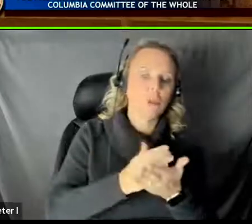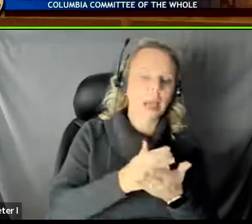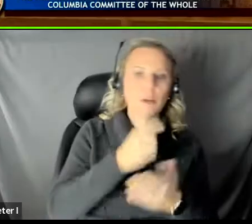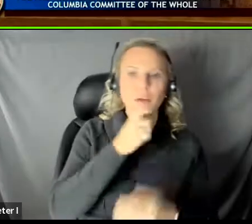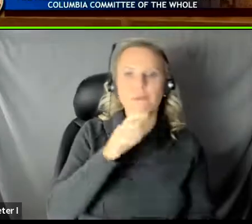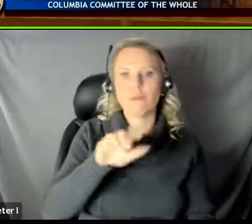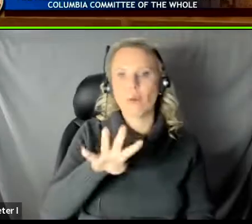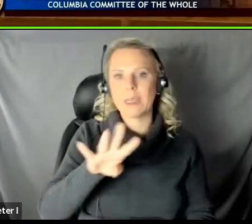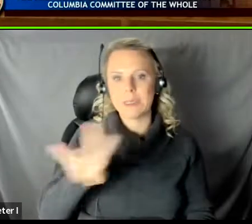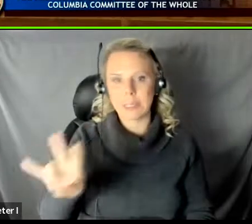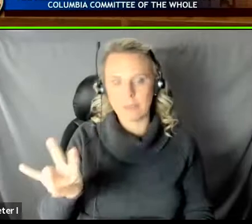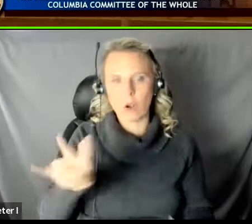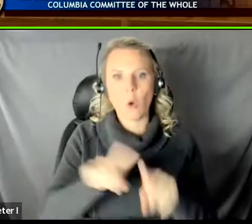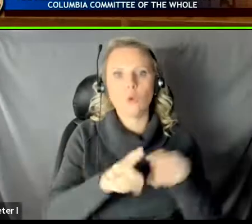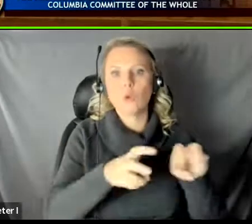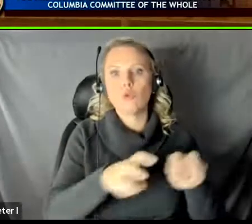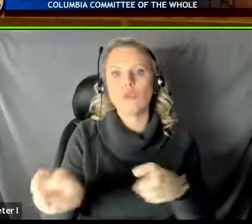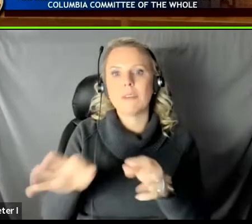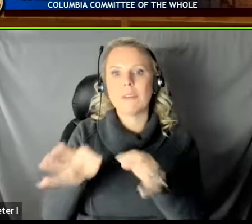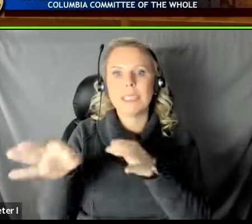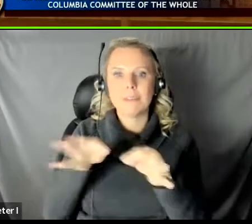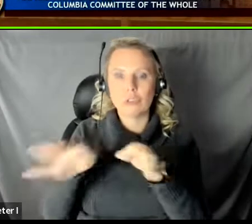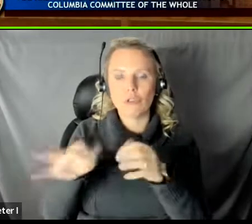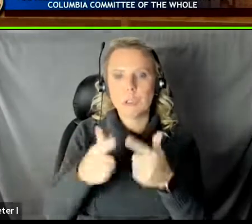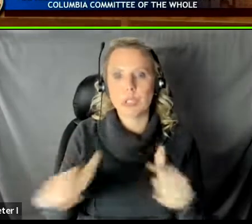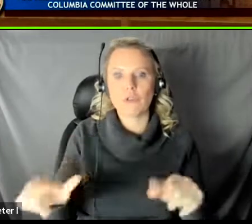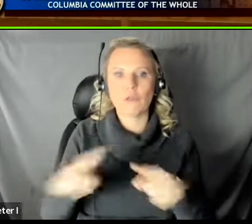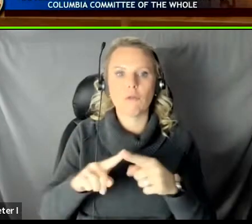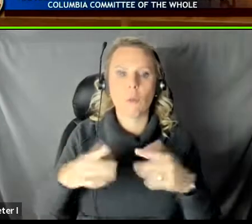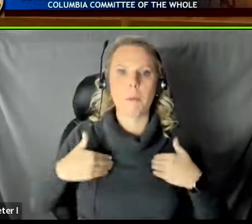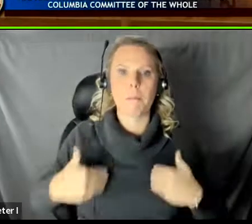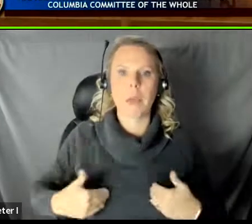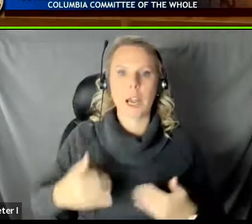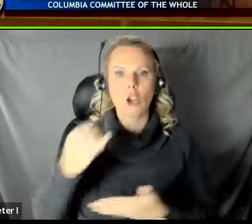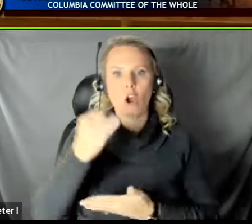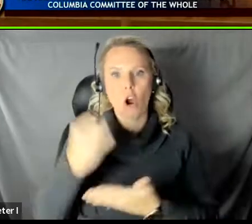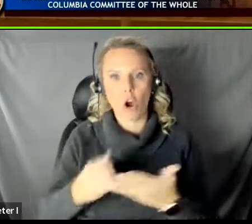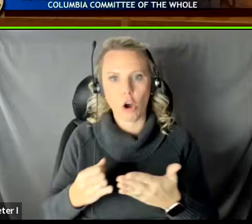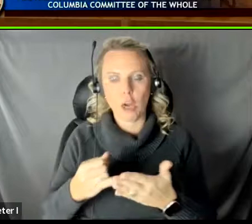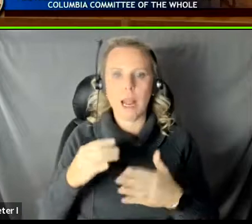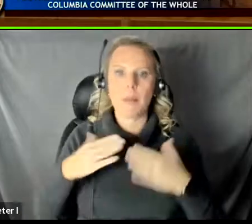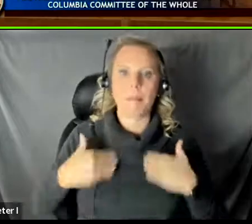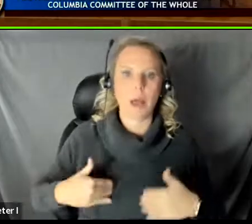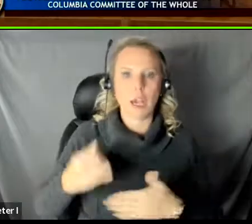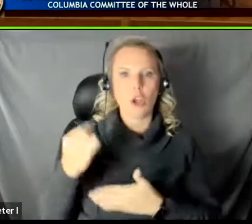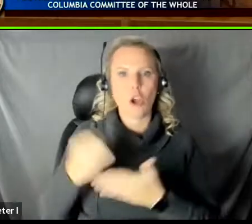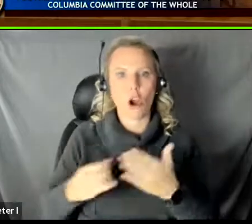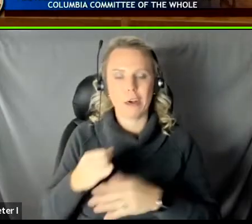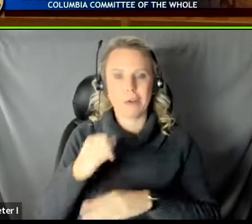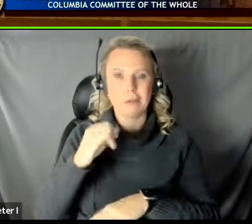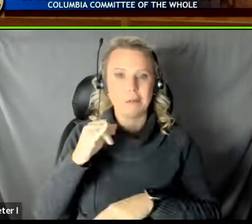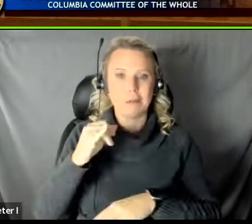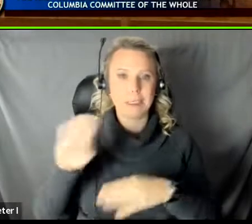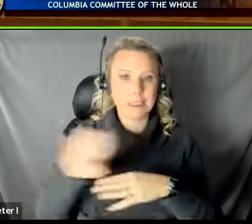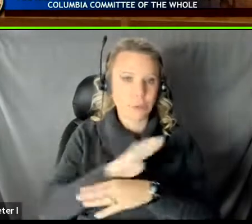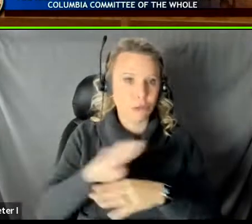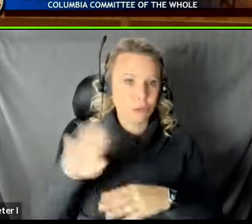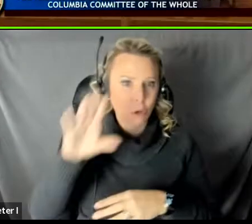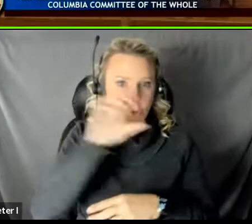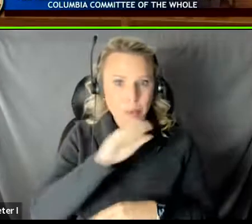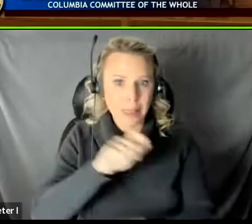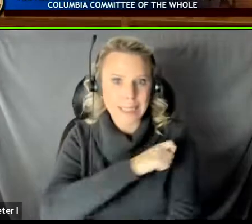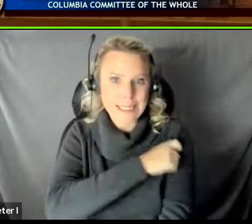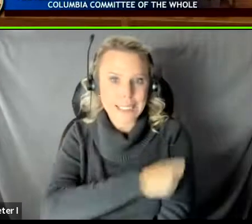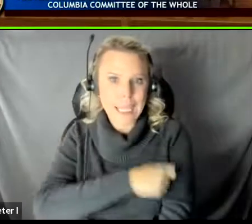47. It shifts definitions and language on body art and body art establishments. I believe that's the same as